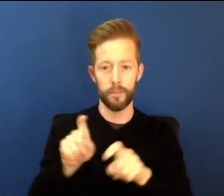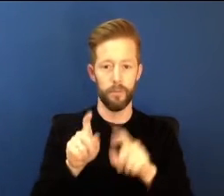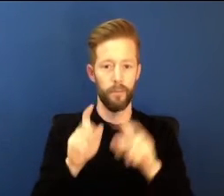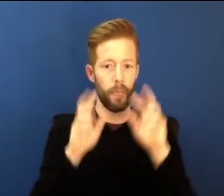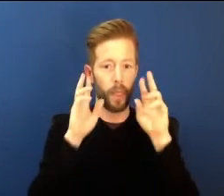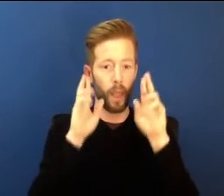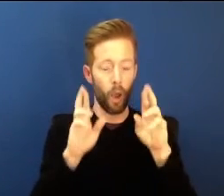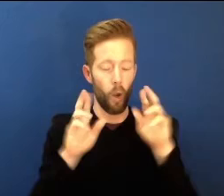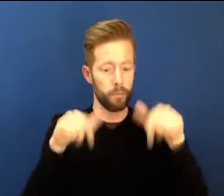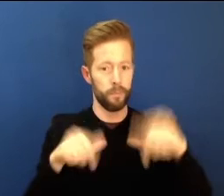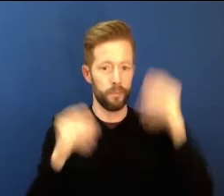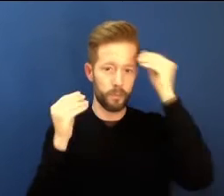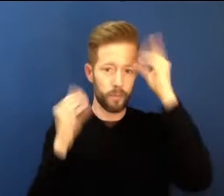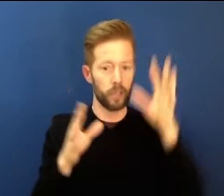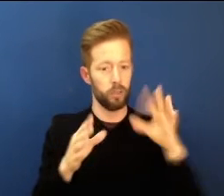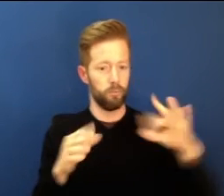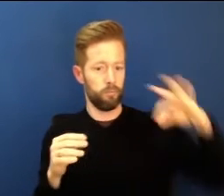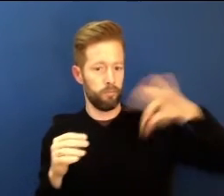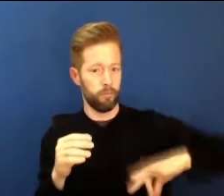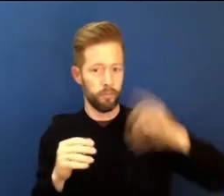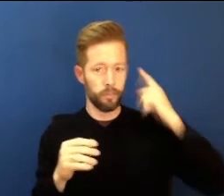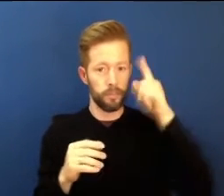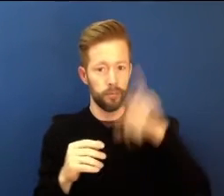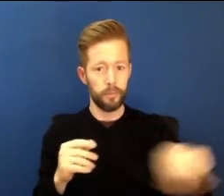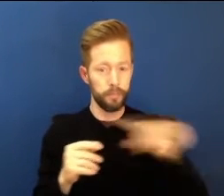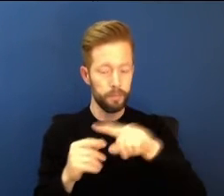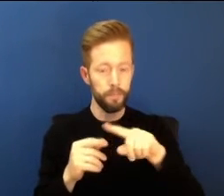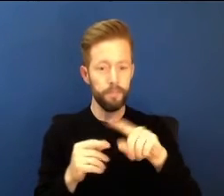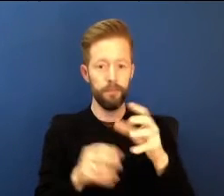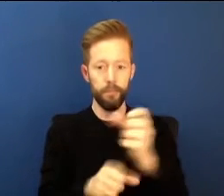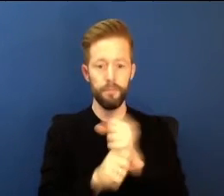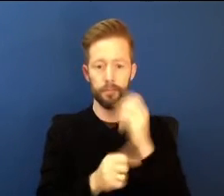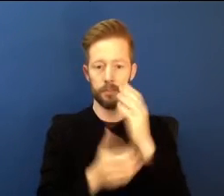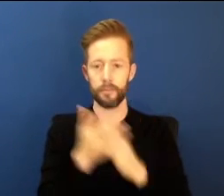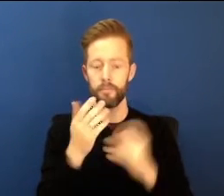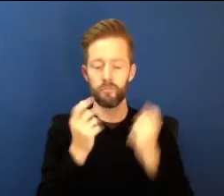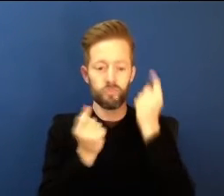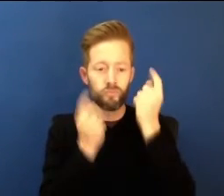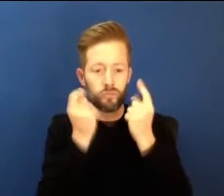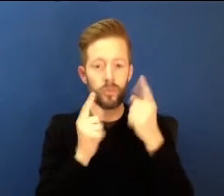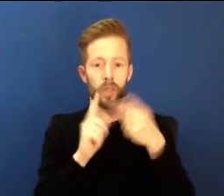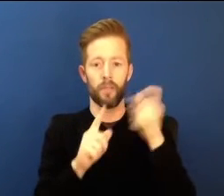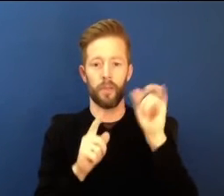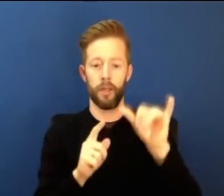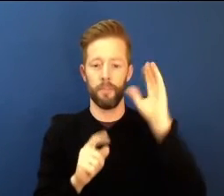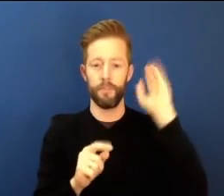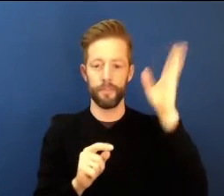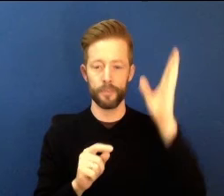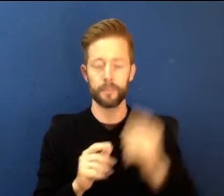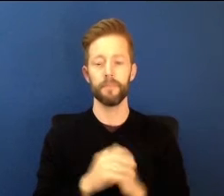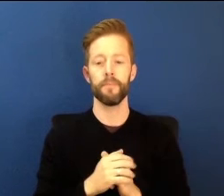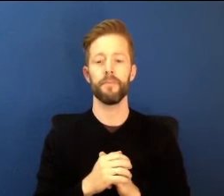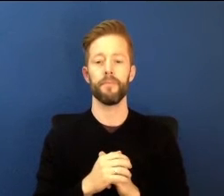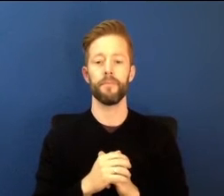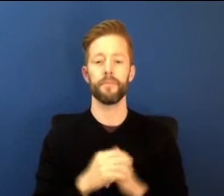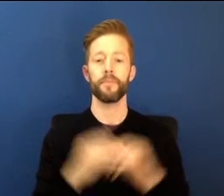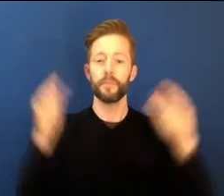I hope this information was useful to you and that you gained some insights from the presentation.